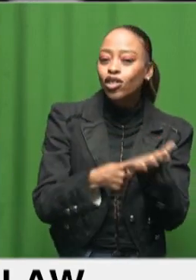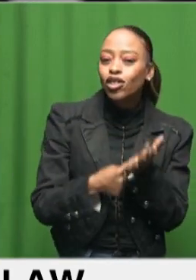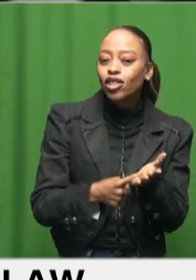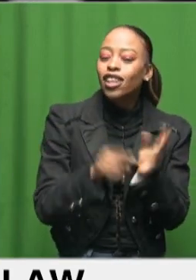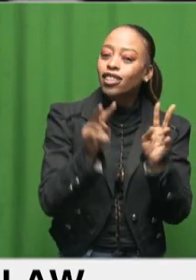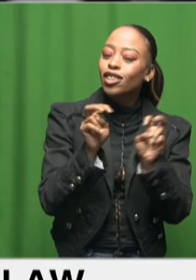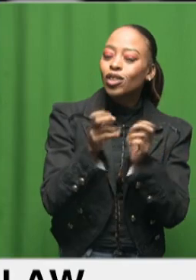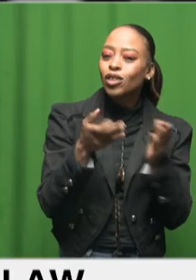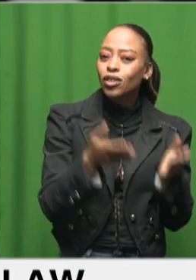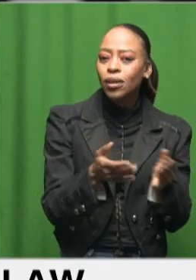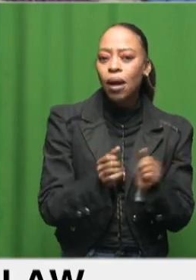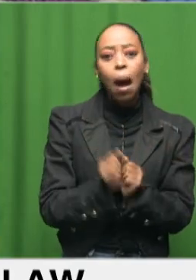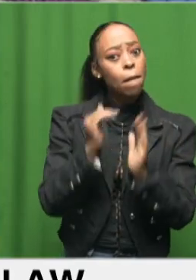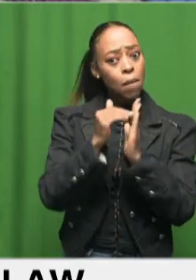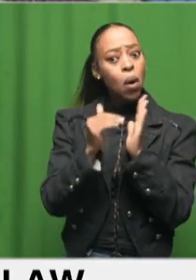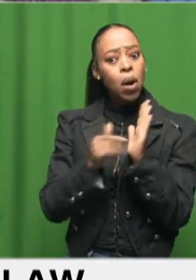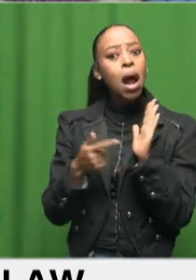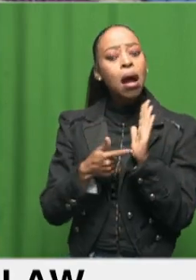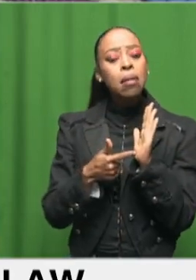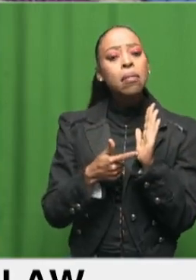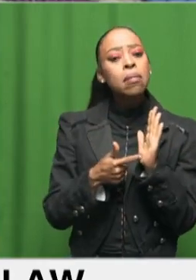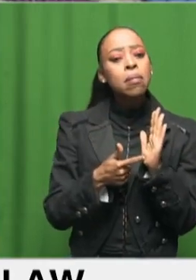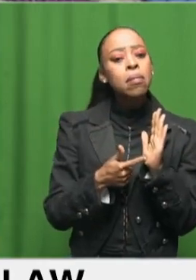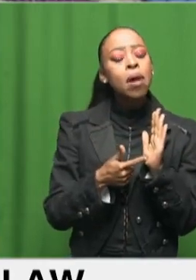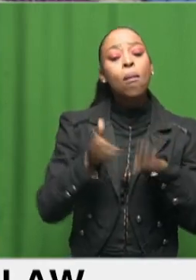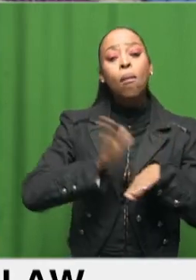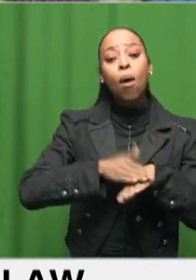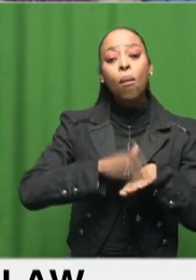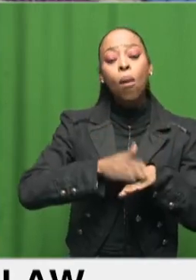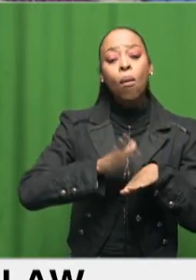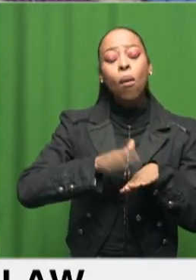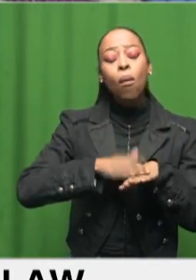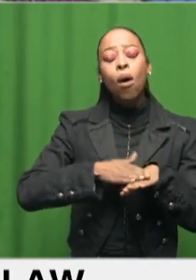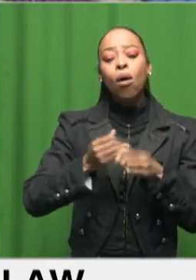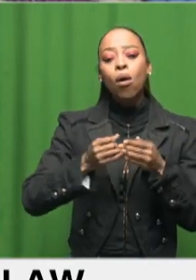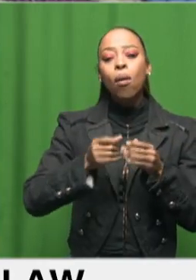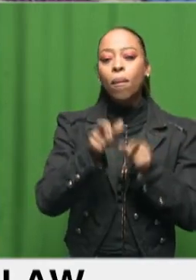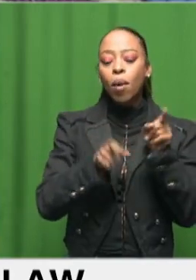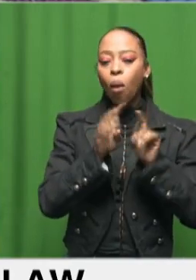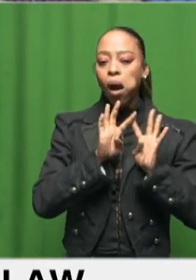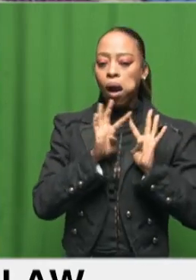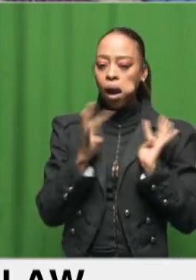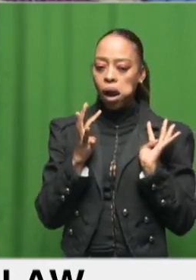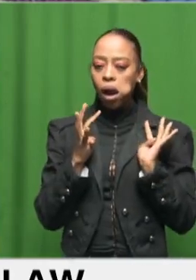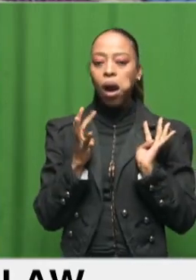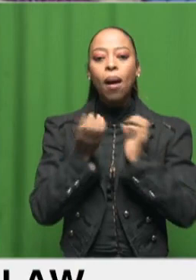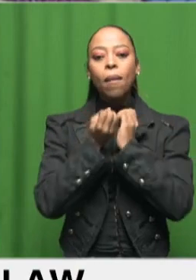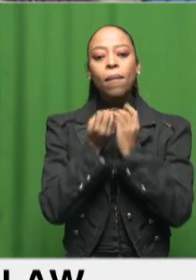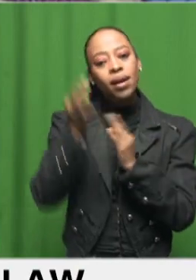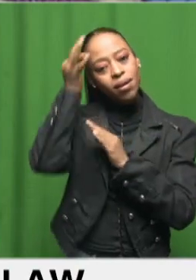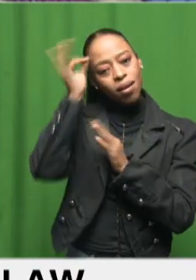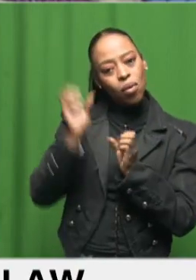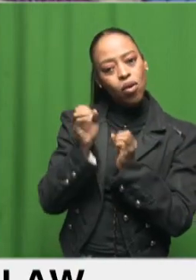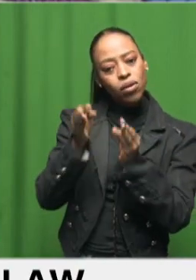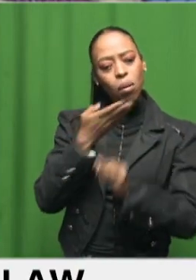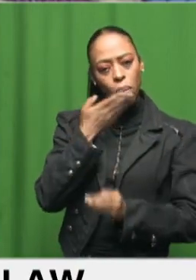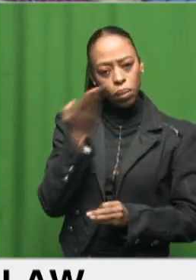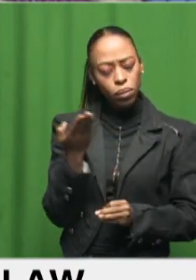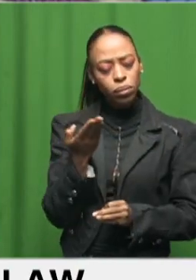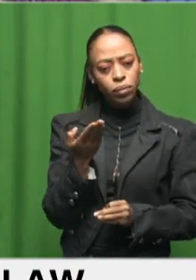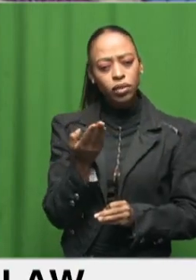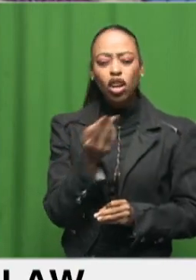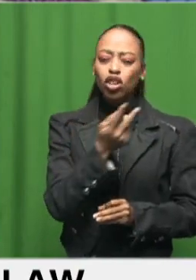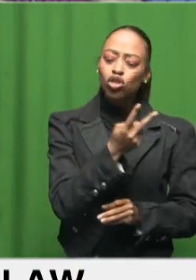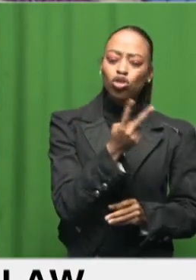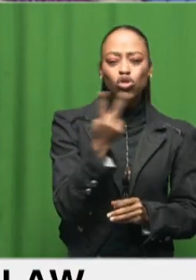input. You look at the program, predominantly, if you look at the panelists, you don't find a lot of government officials. There's few